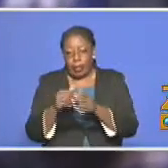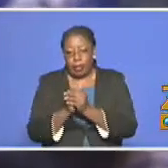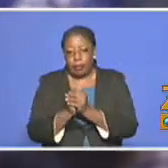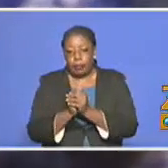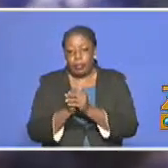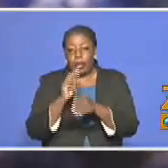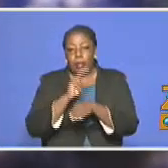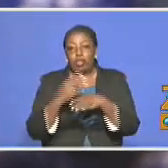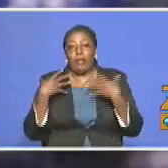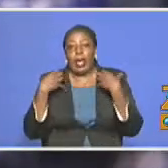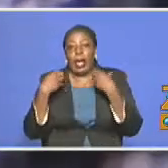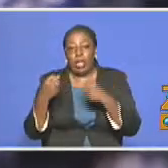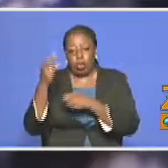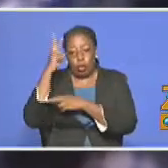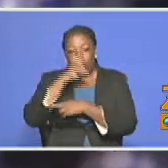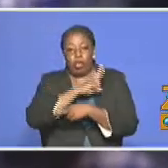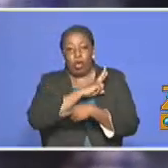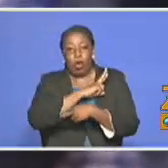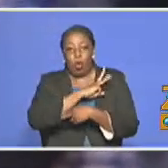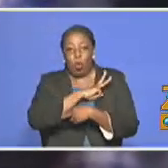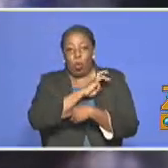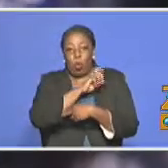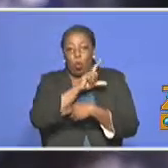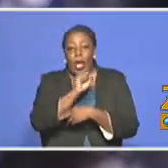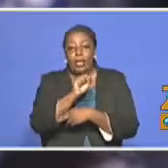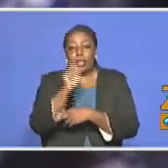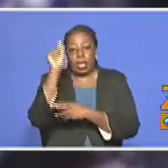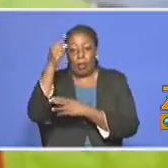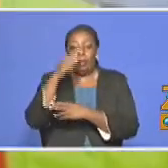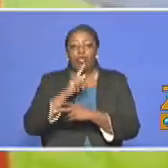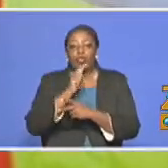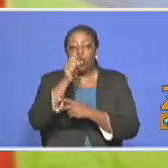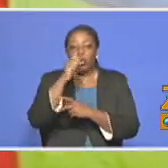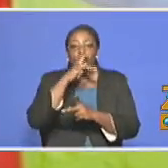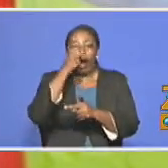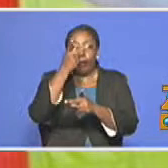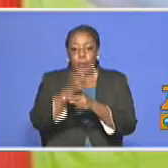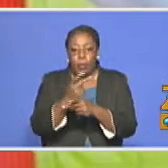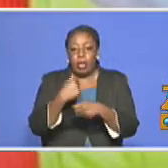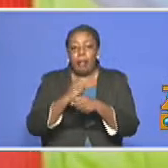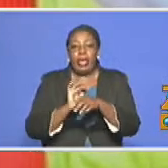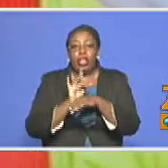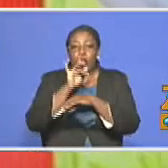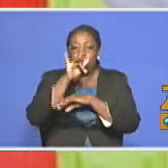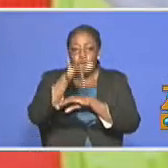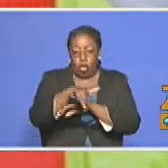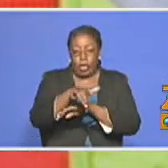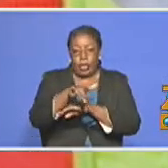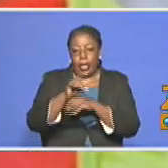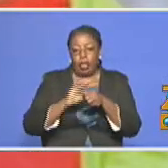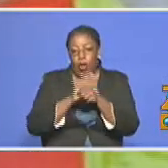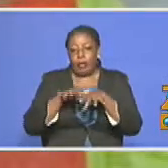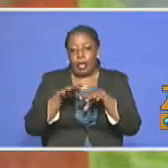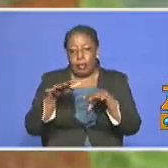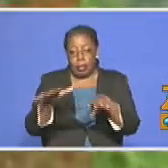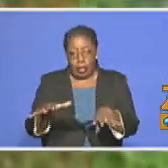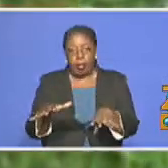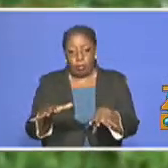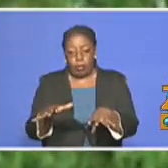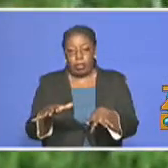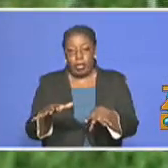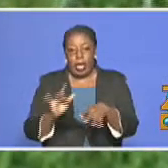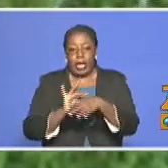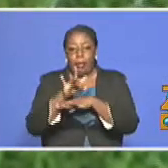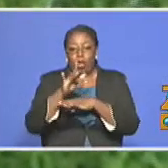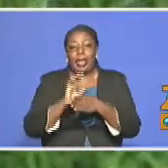Minister of Health, the Honorable Renward Wells, says government will hold true to a promise made early on in the COVID-19 pandemic, and that could come as early